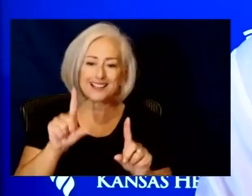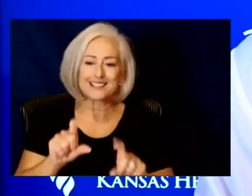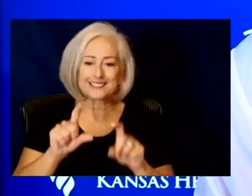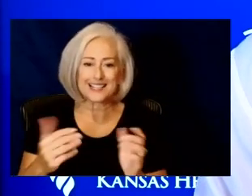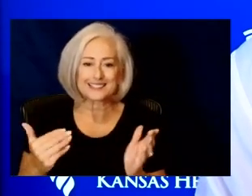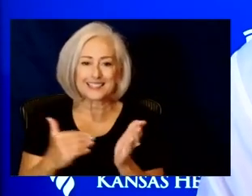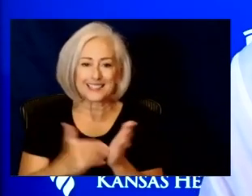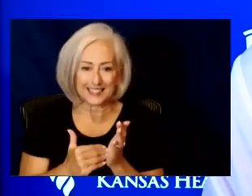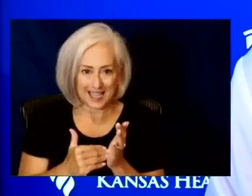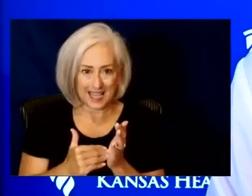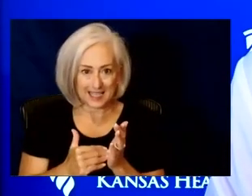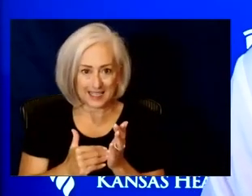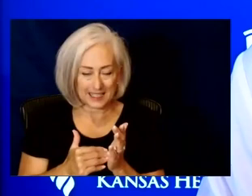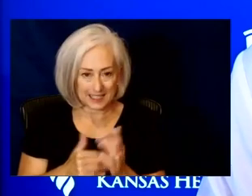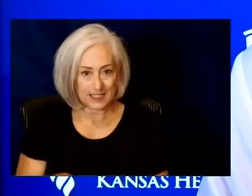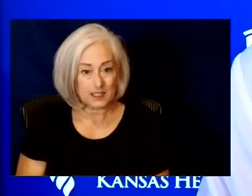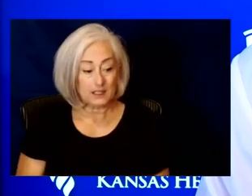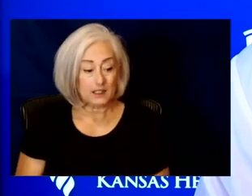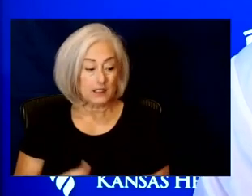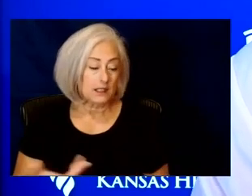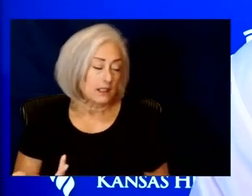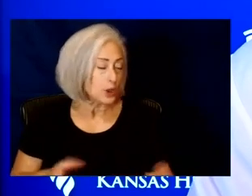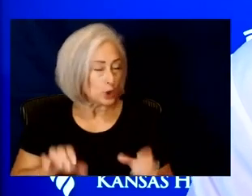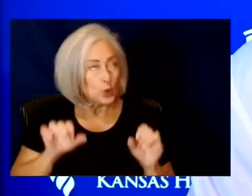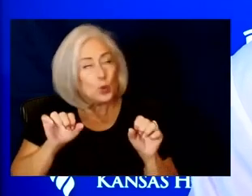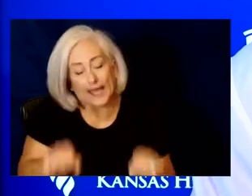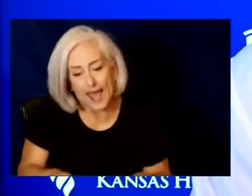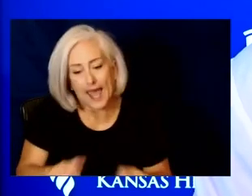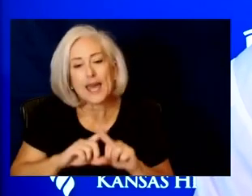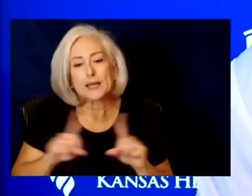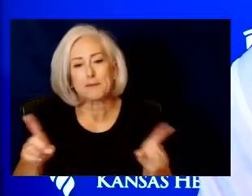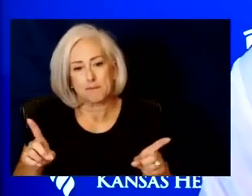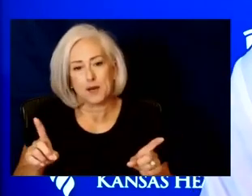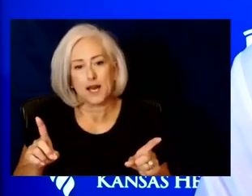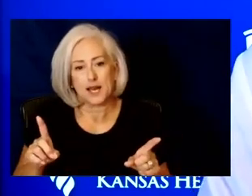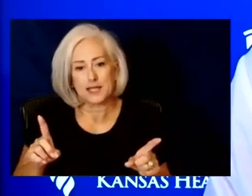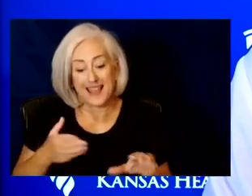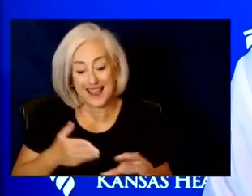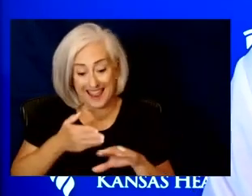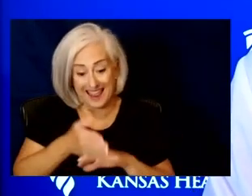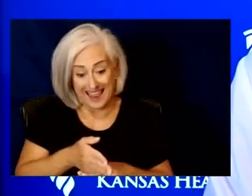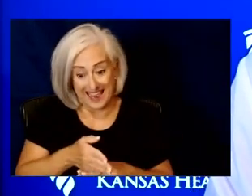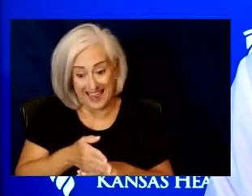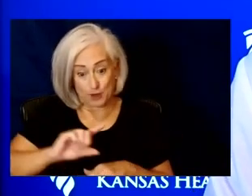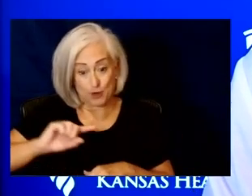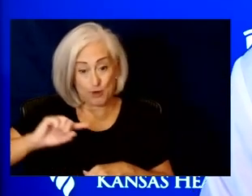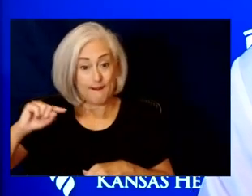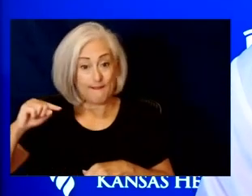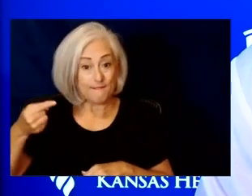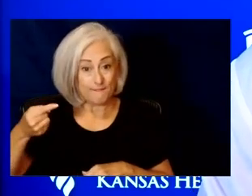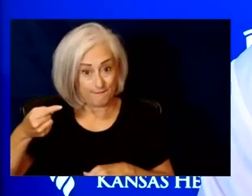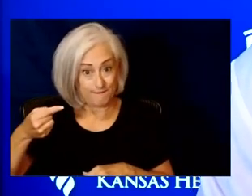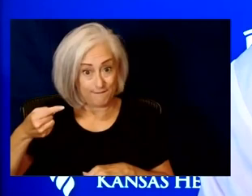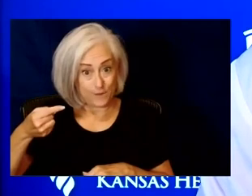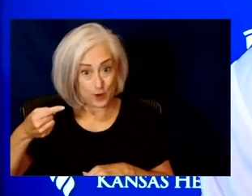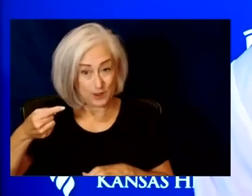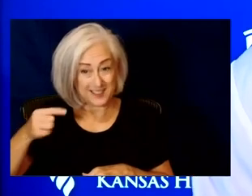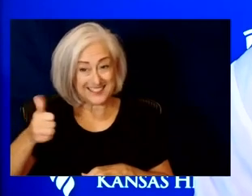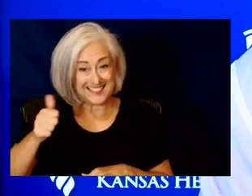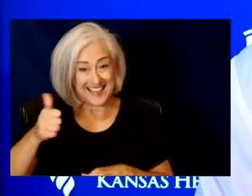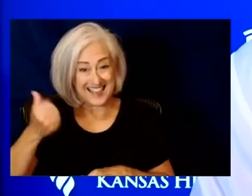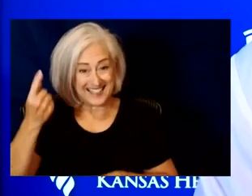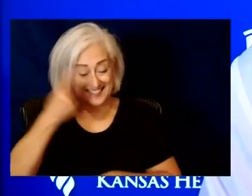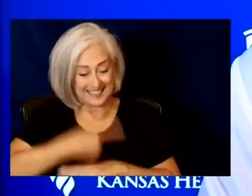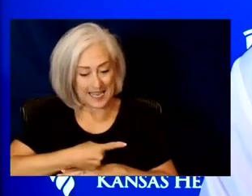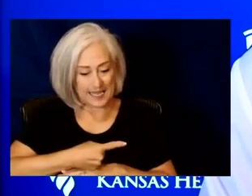in there as a possibility to do. But really, after about that first, after about those 10 days, you should not be